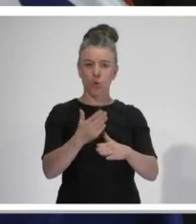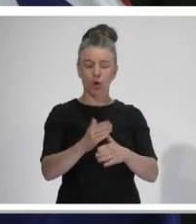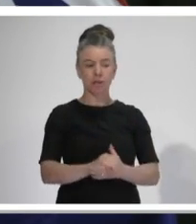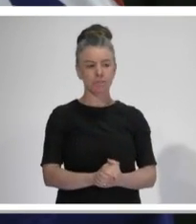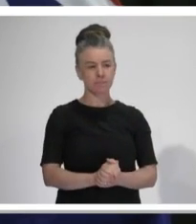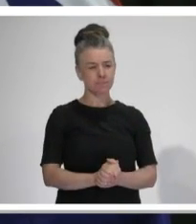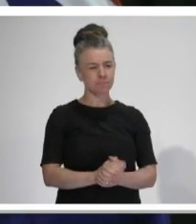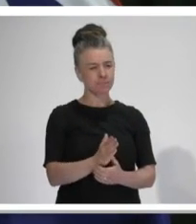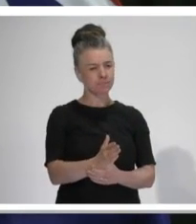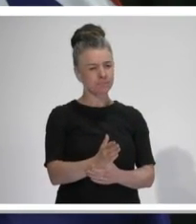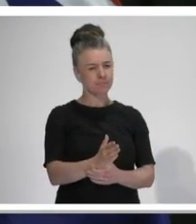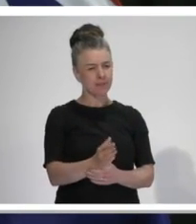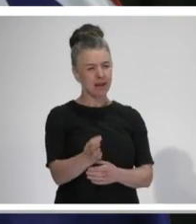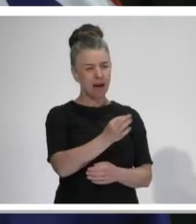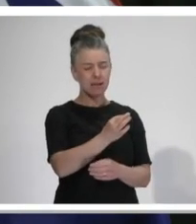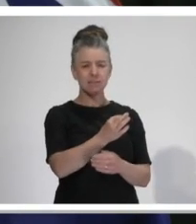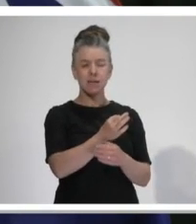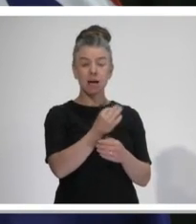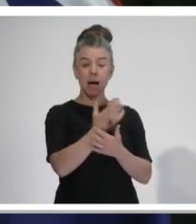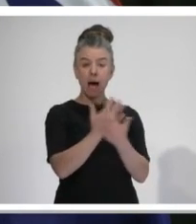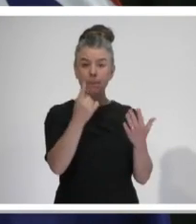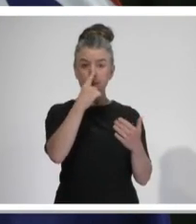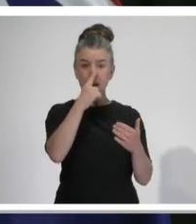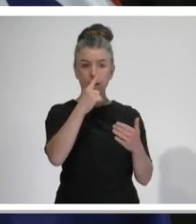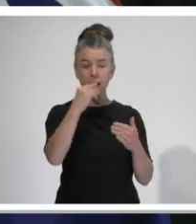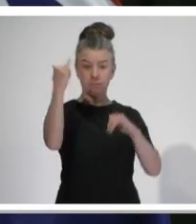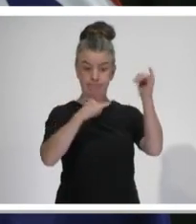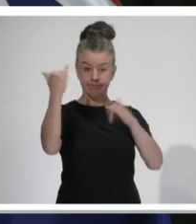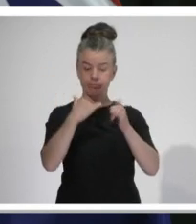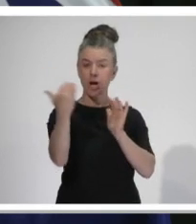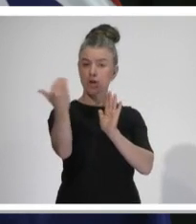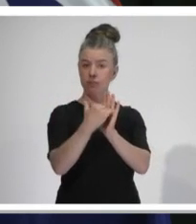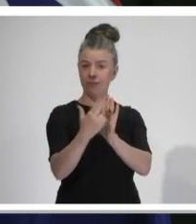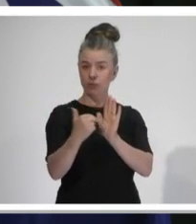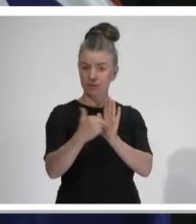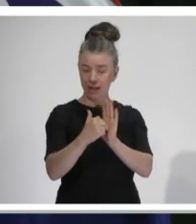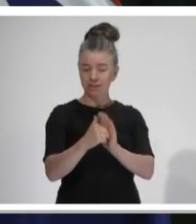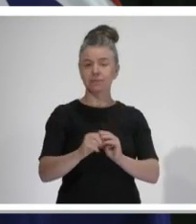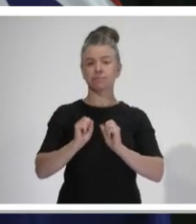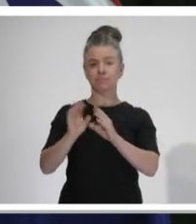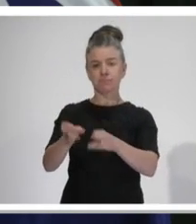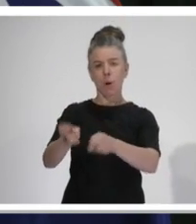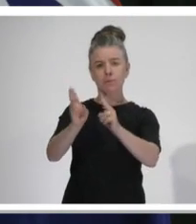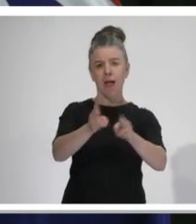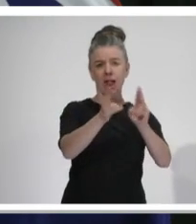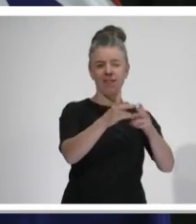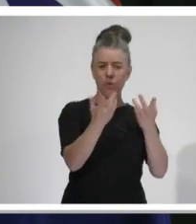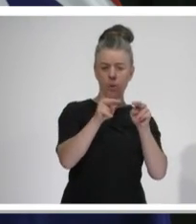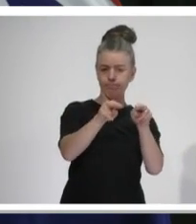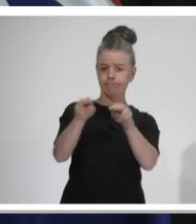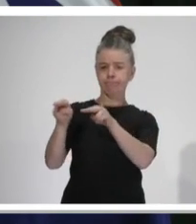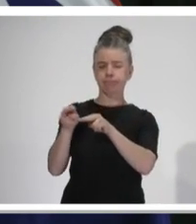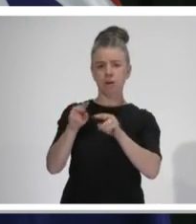country? Can you give us a bit of an update around how many have come in, how many more you might expect, and what the government's doing for them, how that's panning